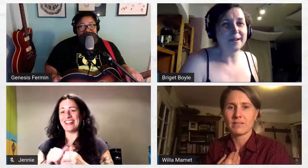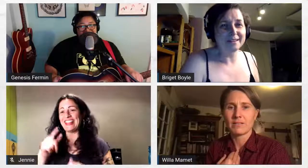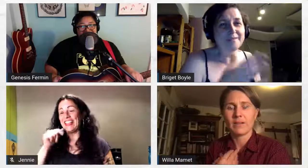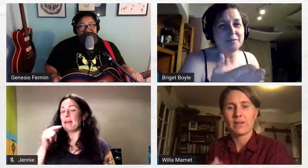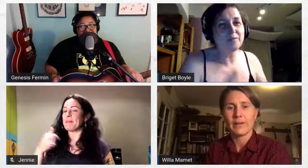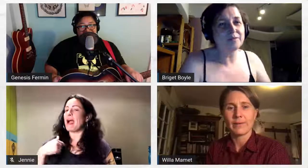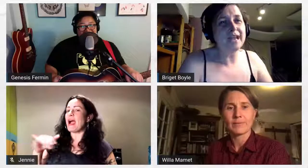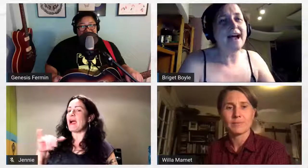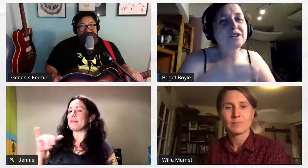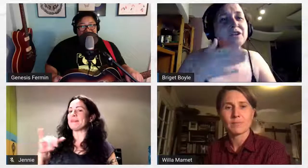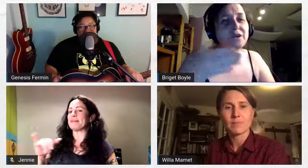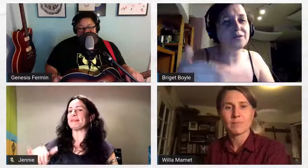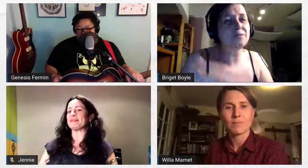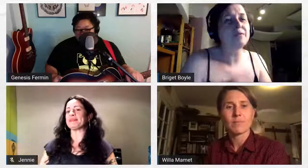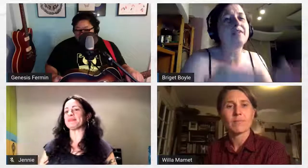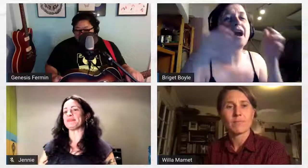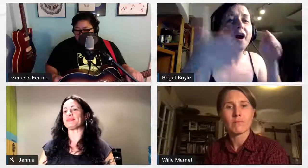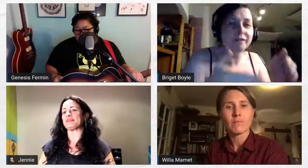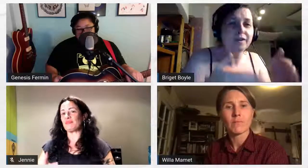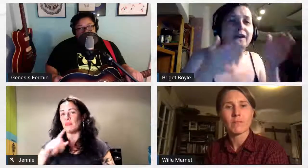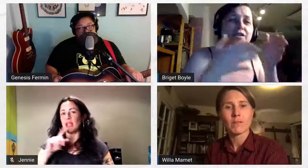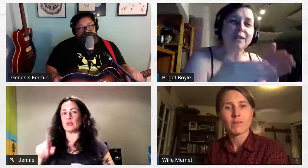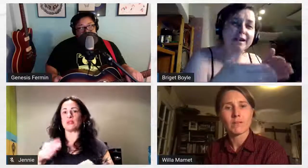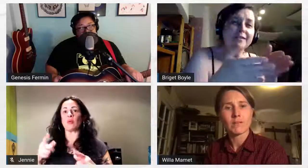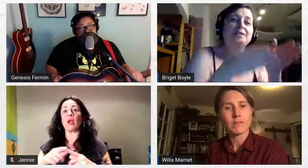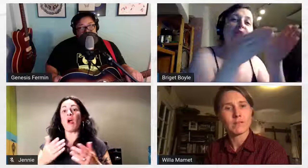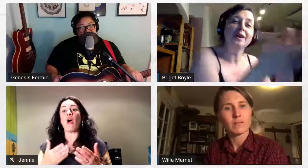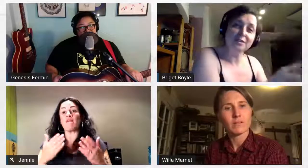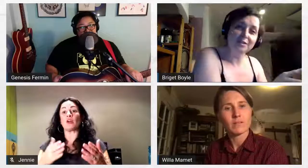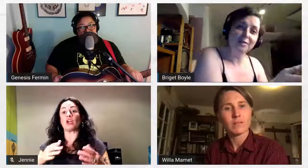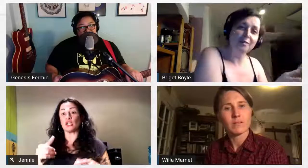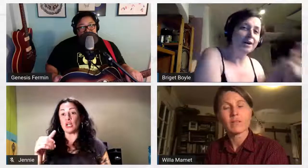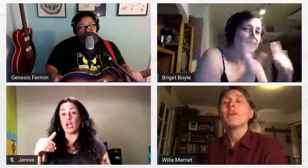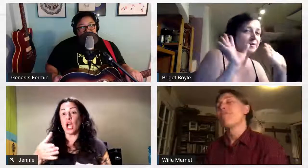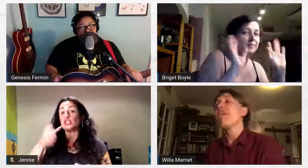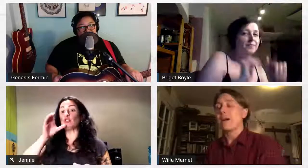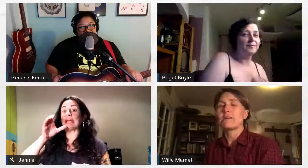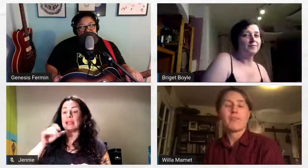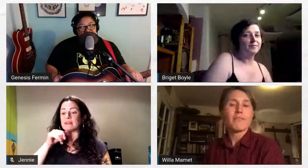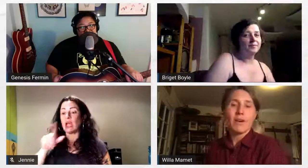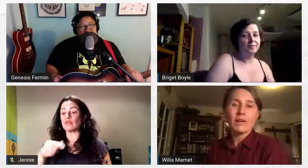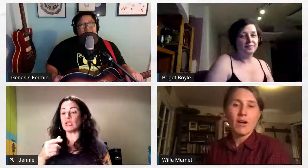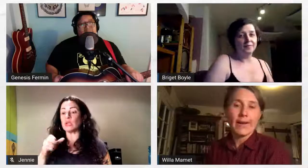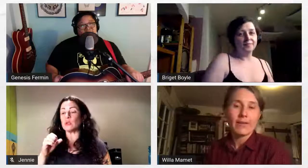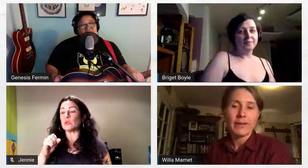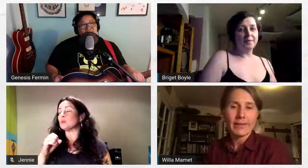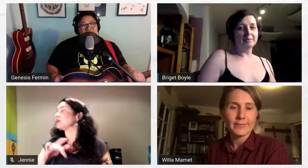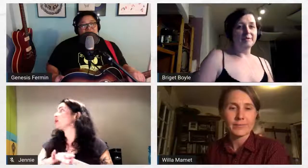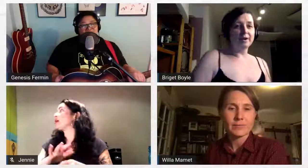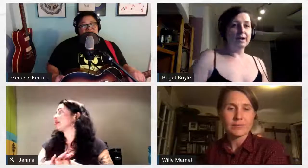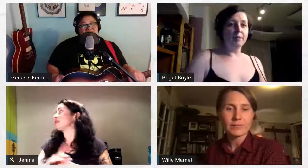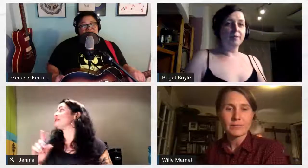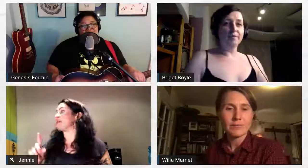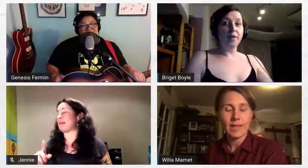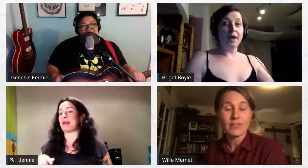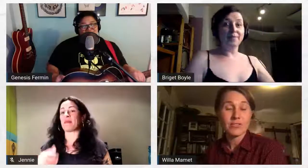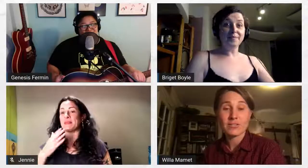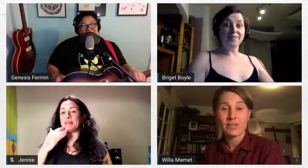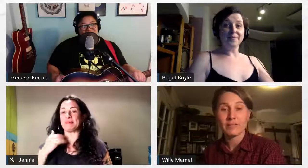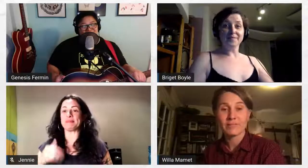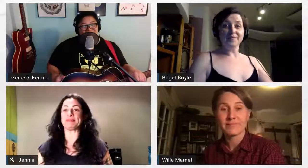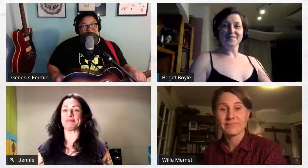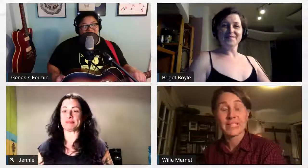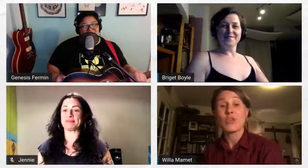too, but okay, to actually go somewhere where they offer a drink that's not just soda water. Fair. Okay, great. Makes me very happy. Okay.